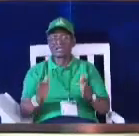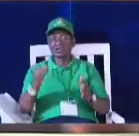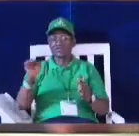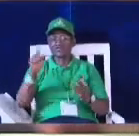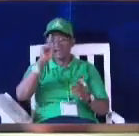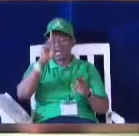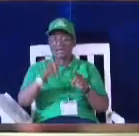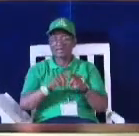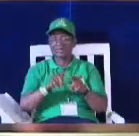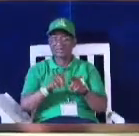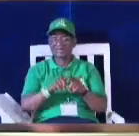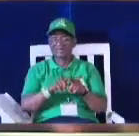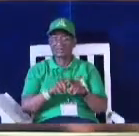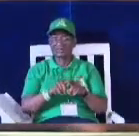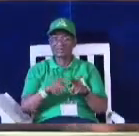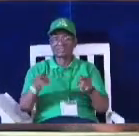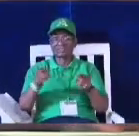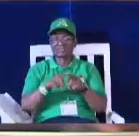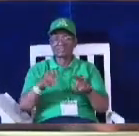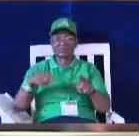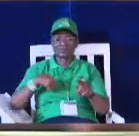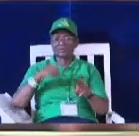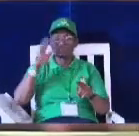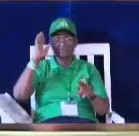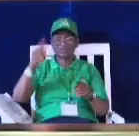But we are going to start with the prayer of agreement.